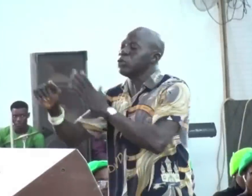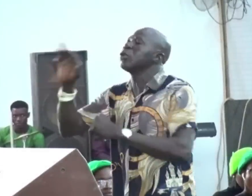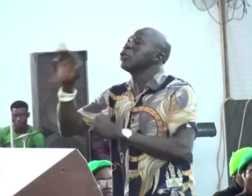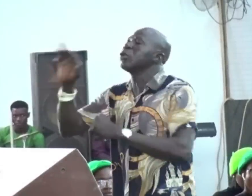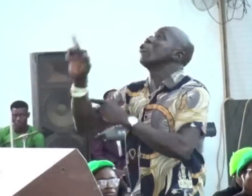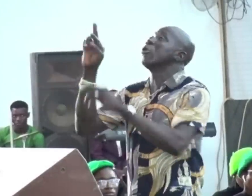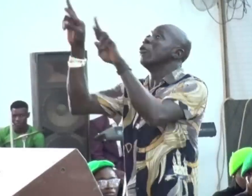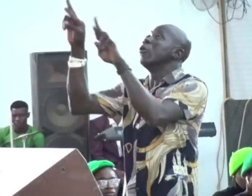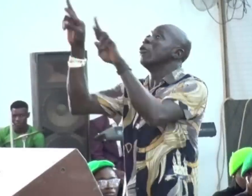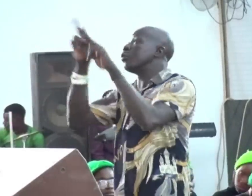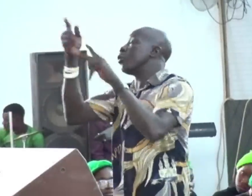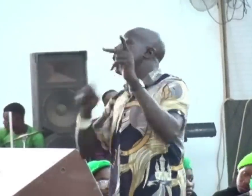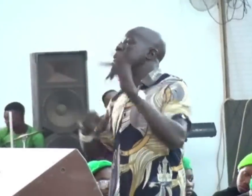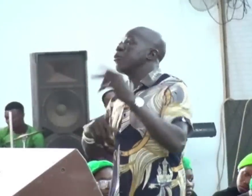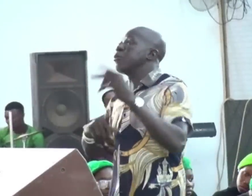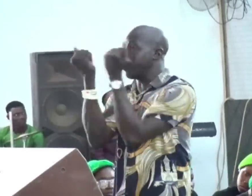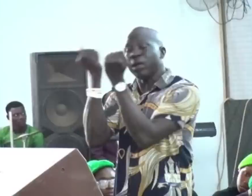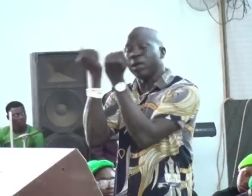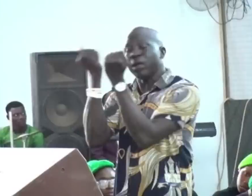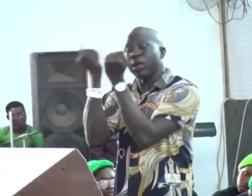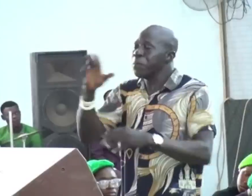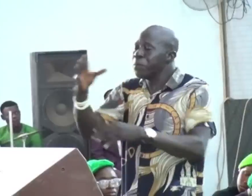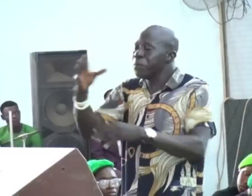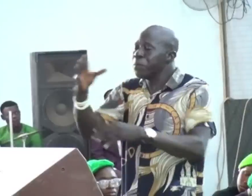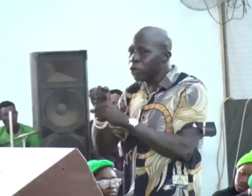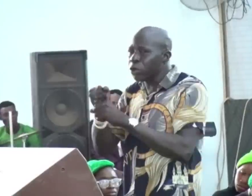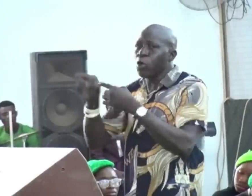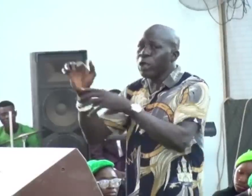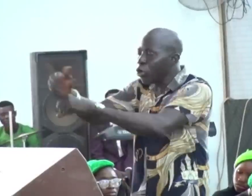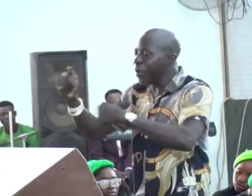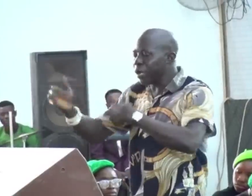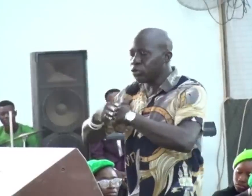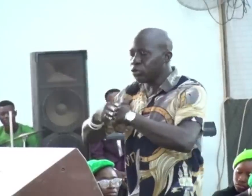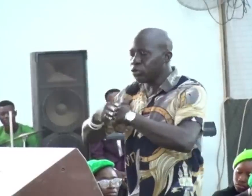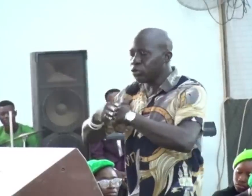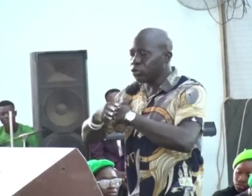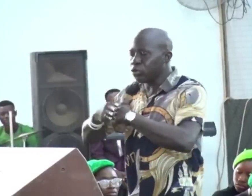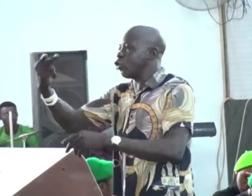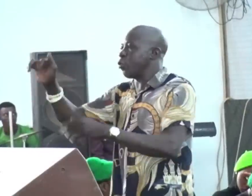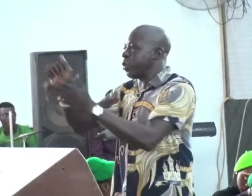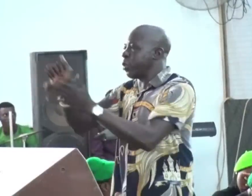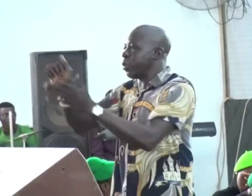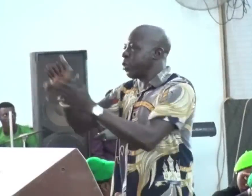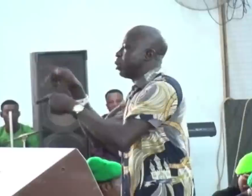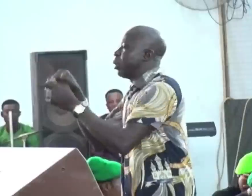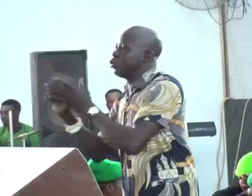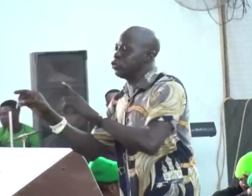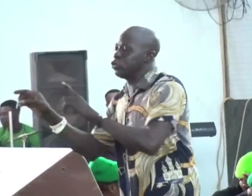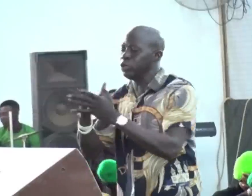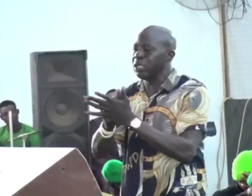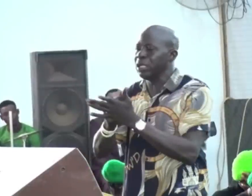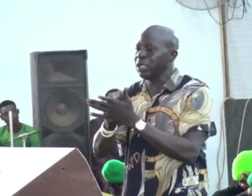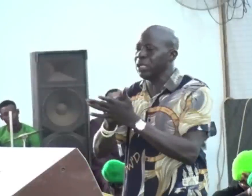to fight the battle. Below and behold, before Monday, when he got back to shop, he asked the person. They said there is nothing they can do to it,